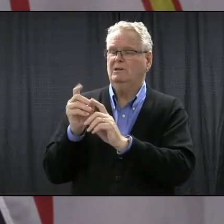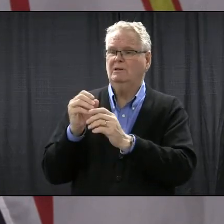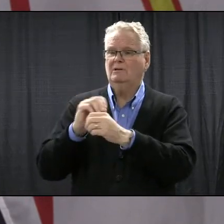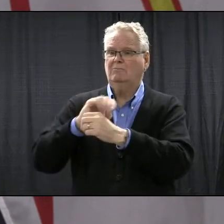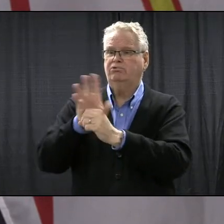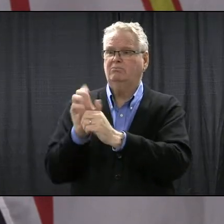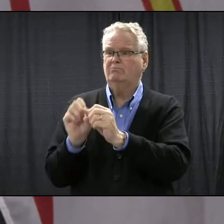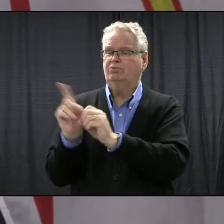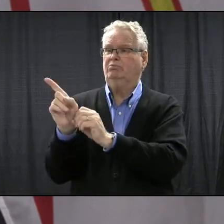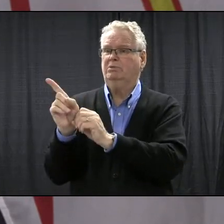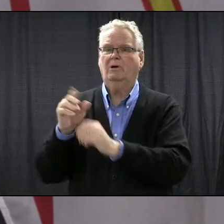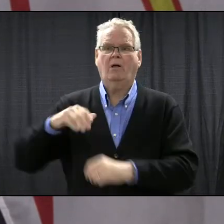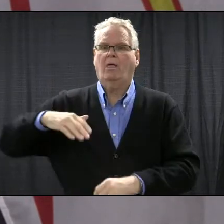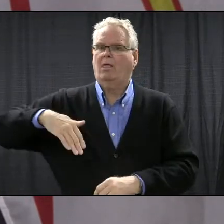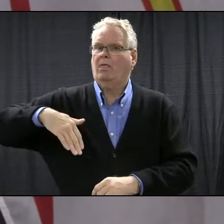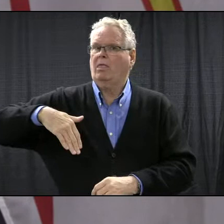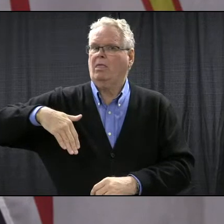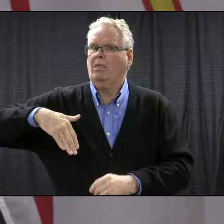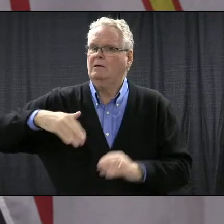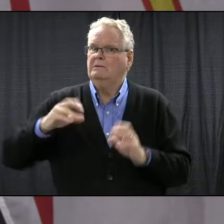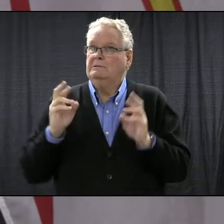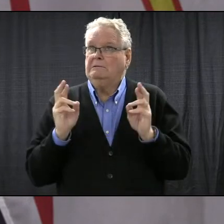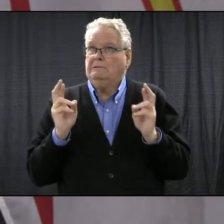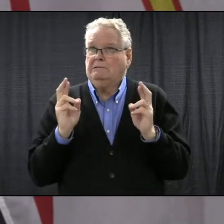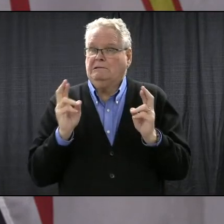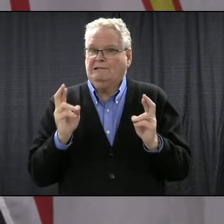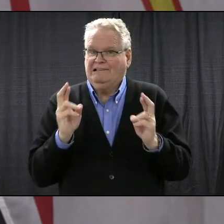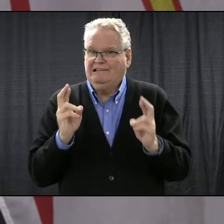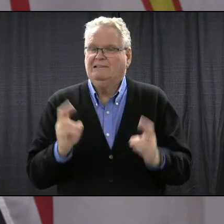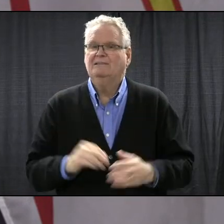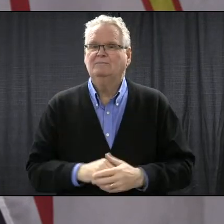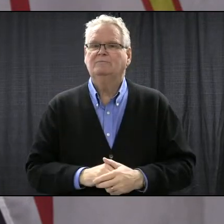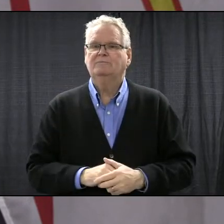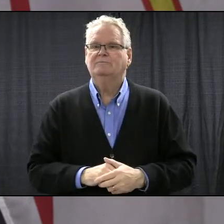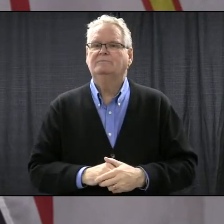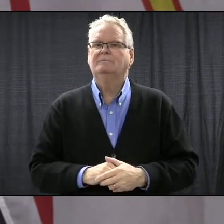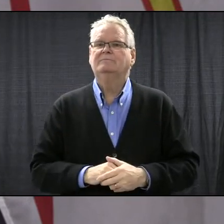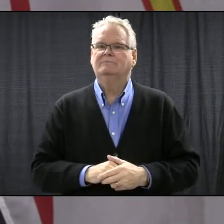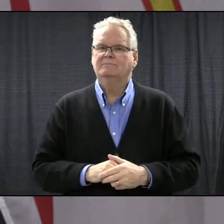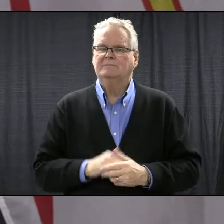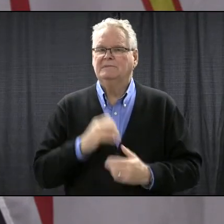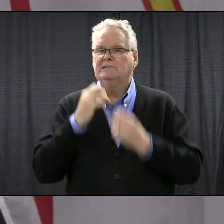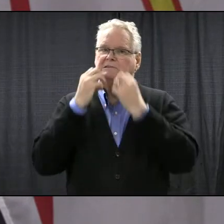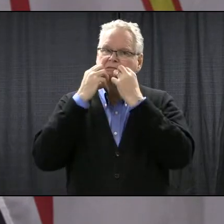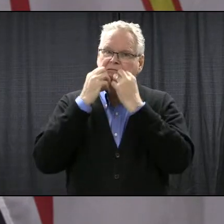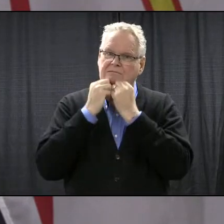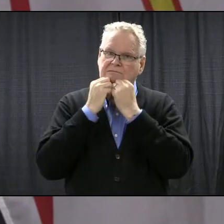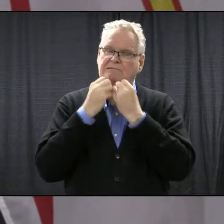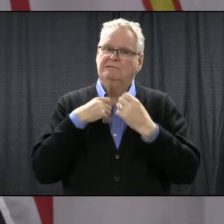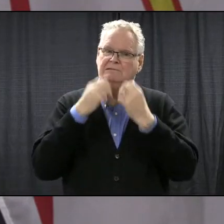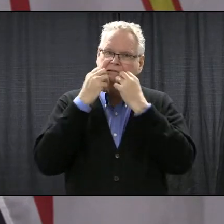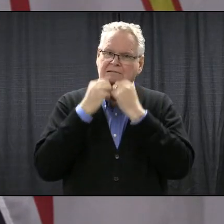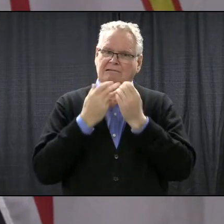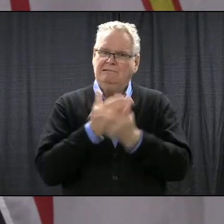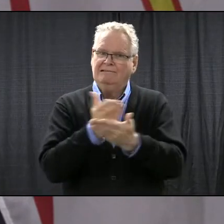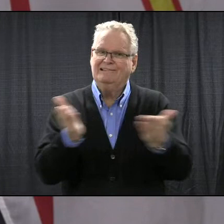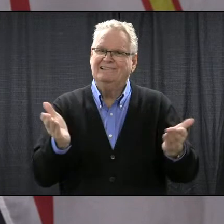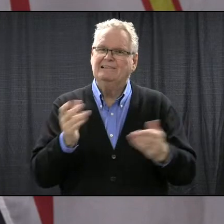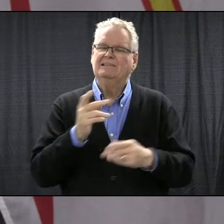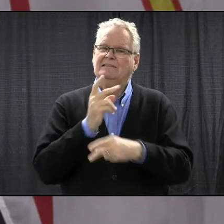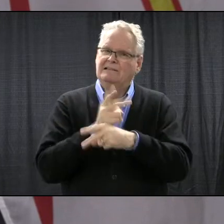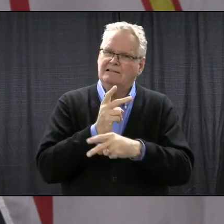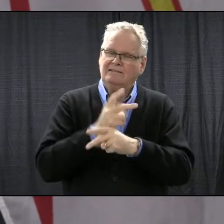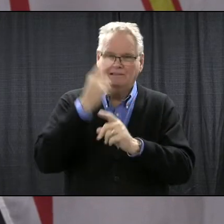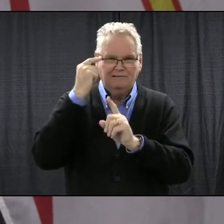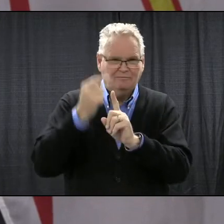still have to be careful. We're trying to be hopeful. We're trying to be optimistic about what's going to happen over the summer and hope that we'll be able to